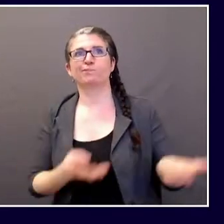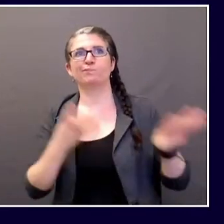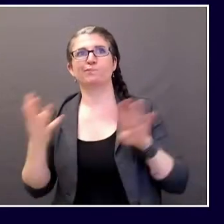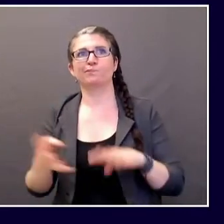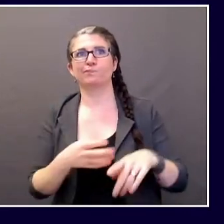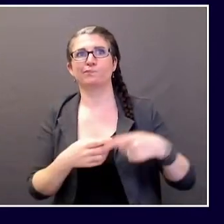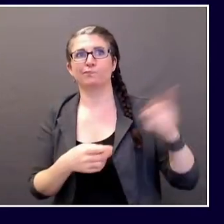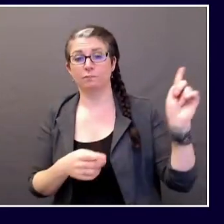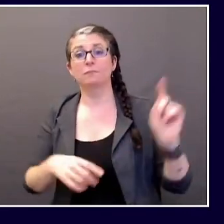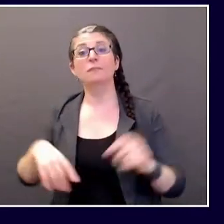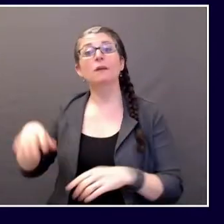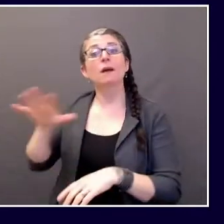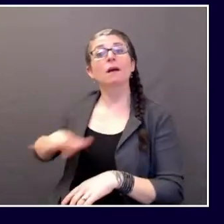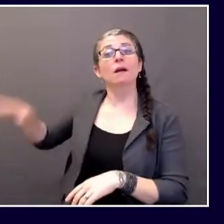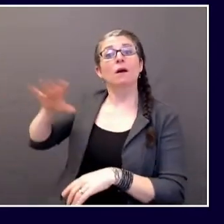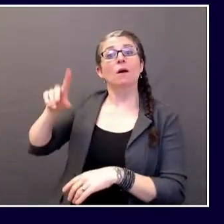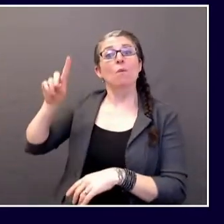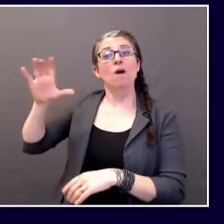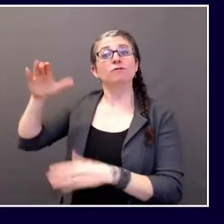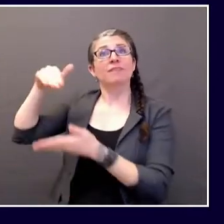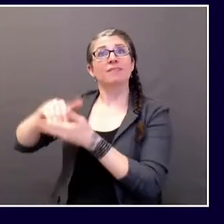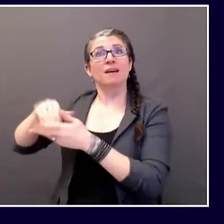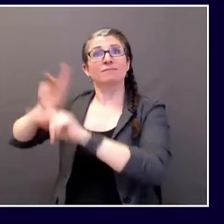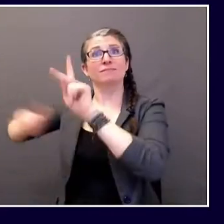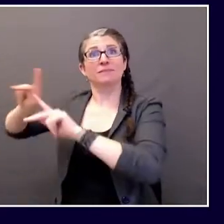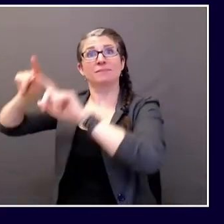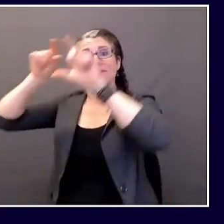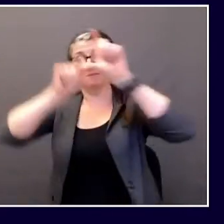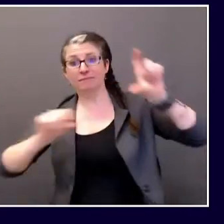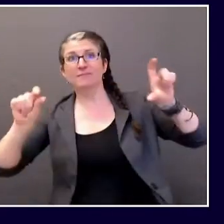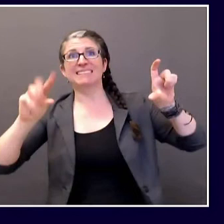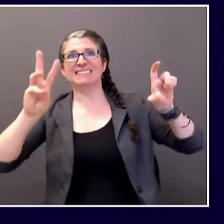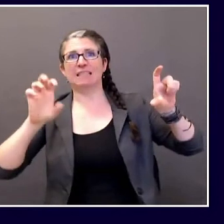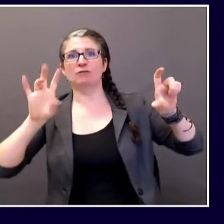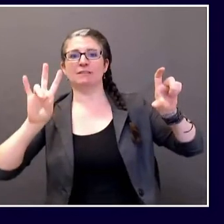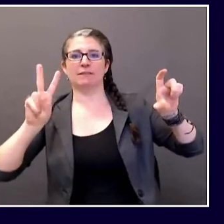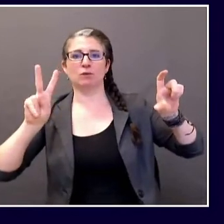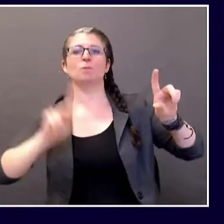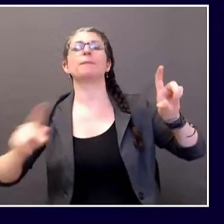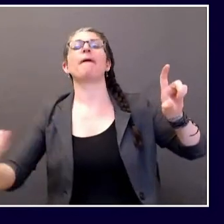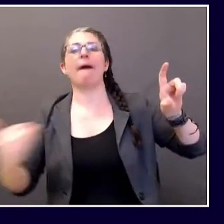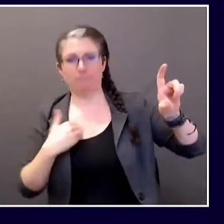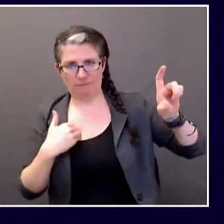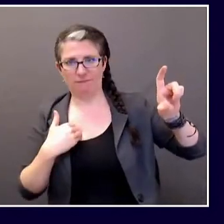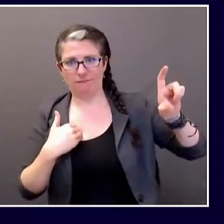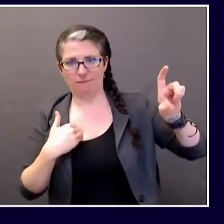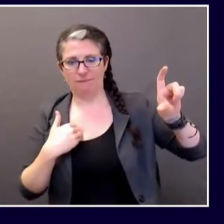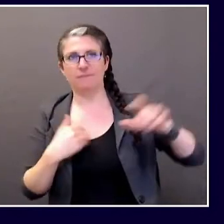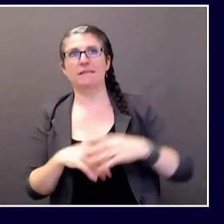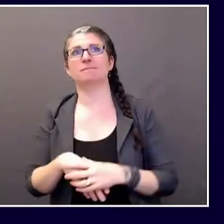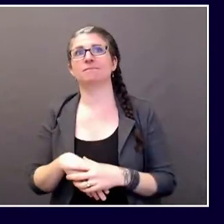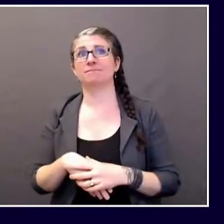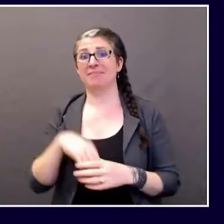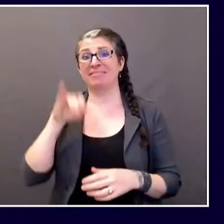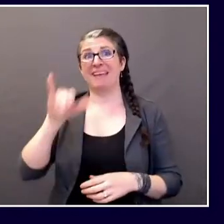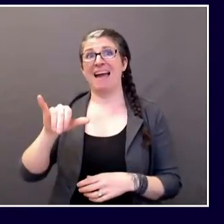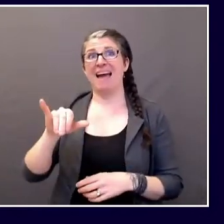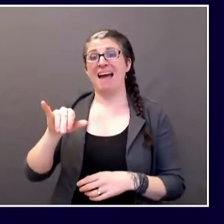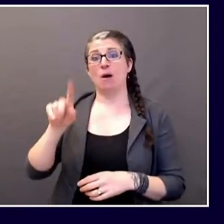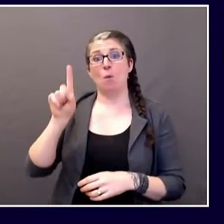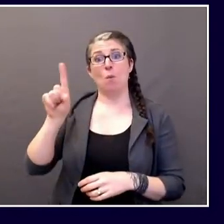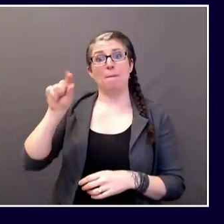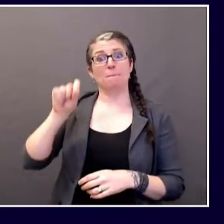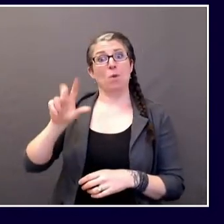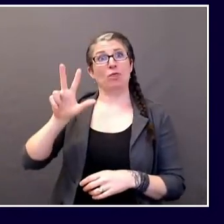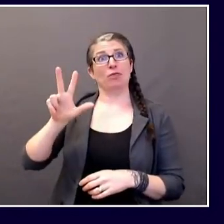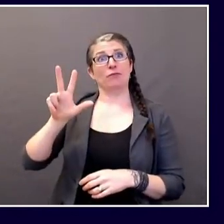every 100,000. Now, one note on that positivity rate. It has started to creep upward a little bit after hitting a low